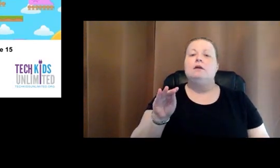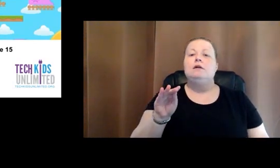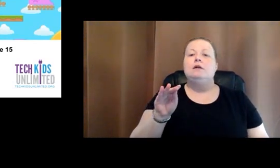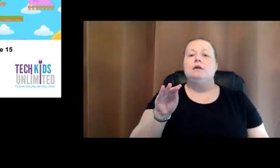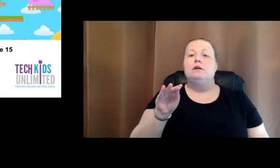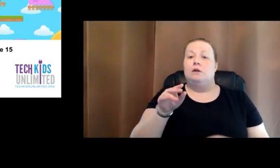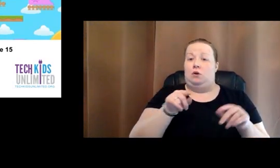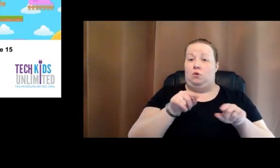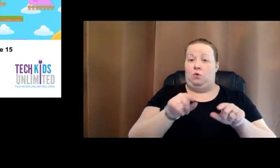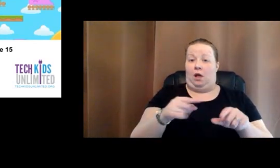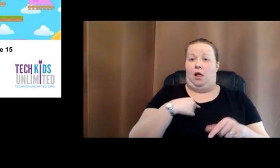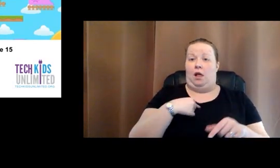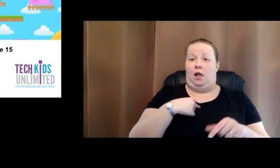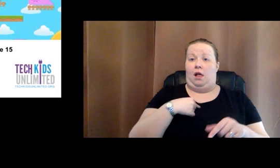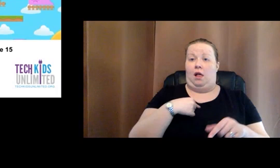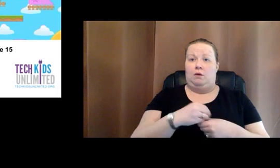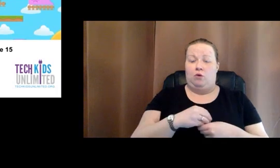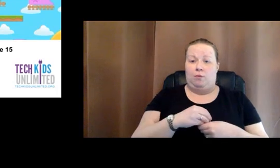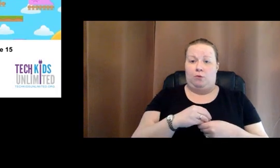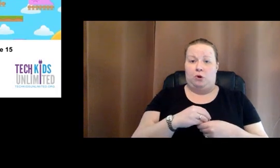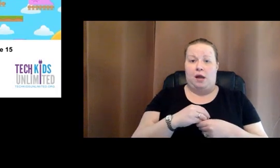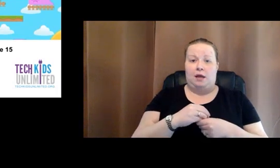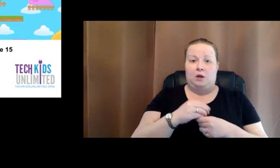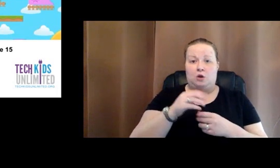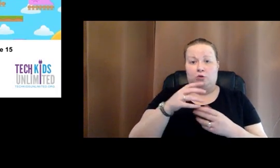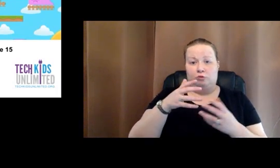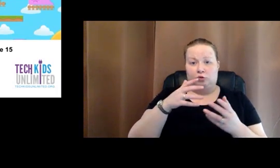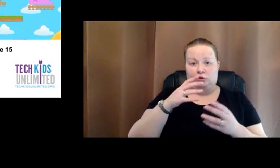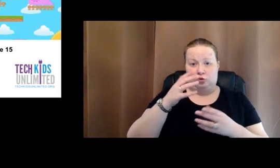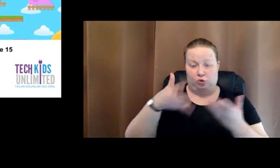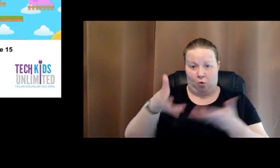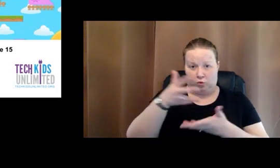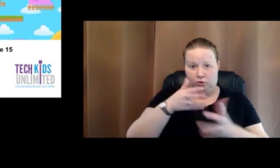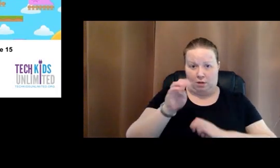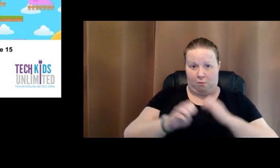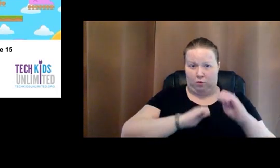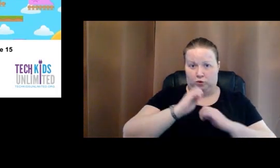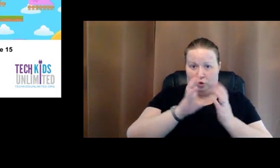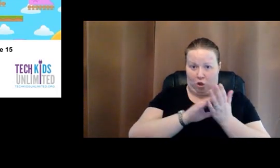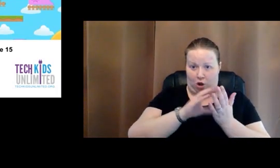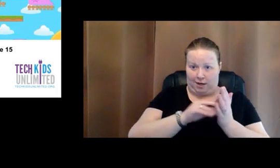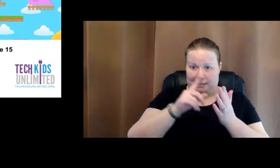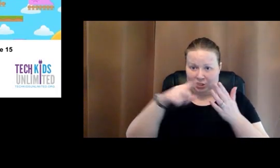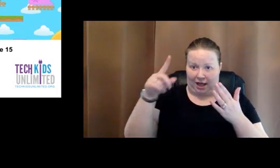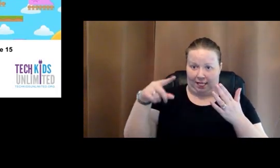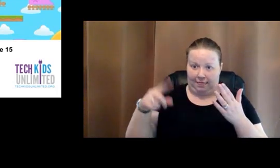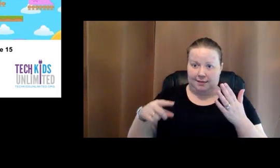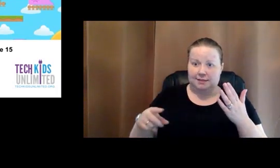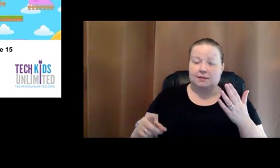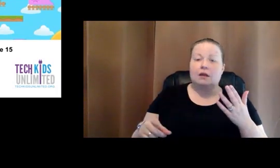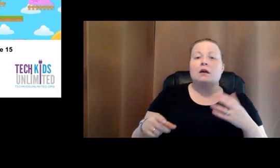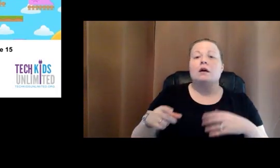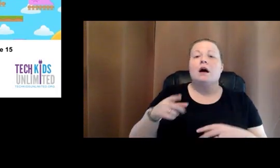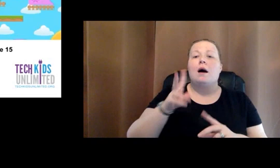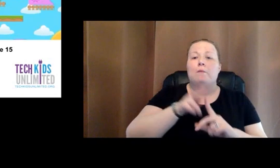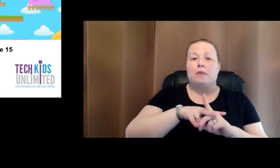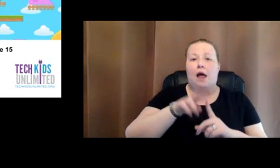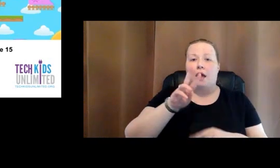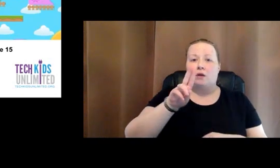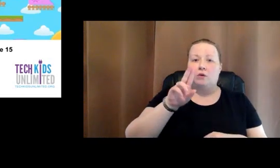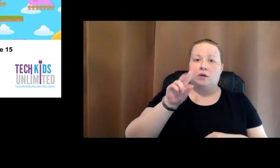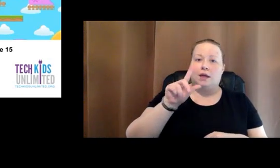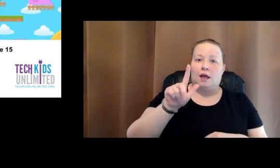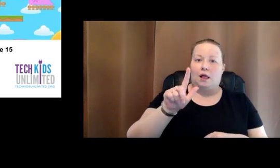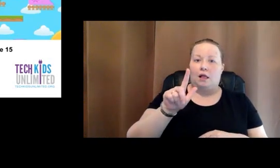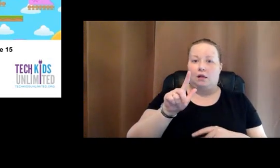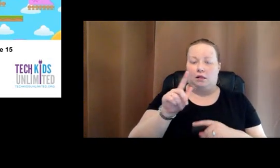While we incorporate a social emotional learning checklist in the template, applying UDL practices should